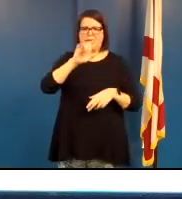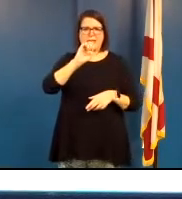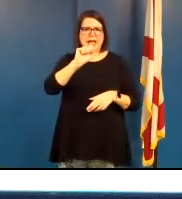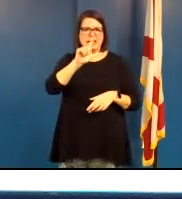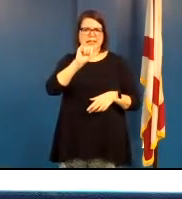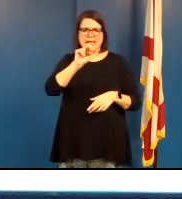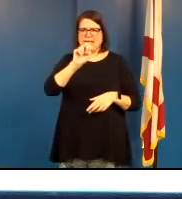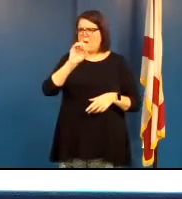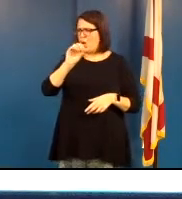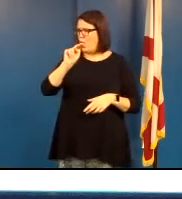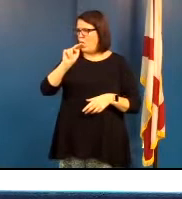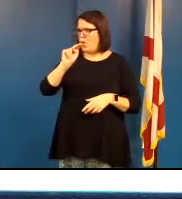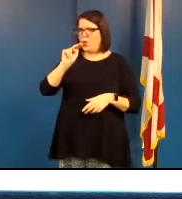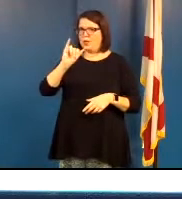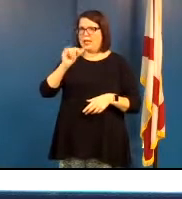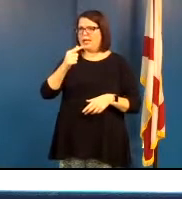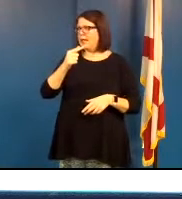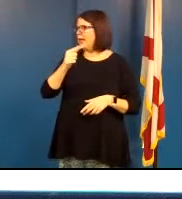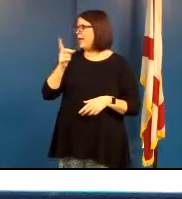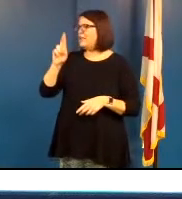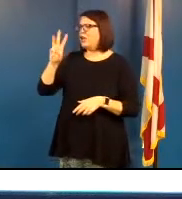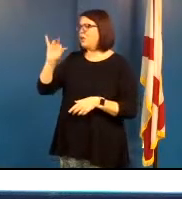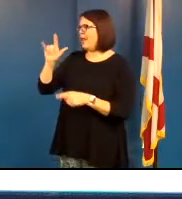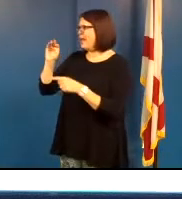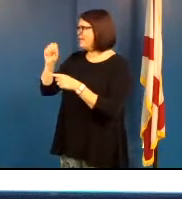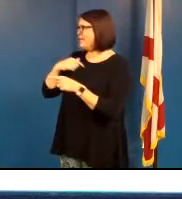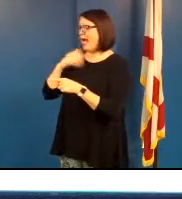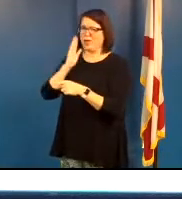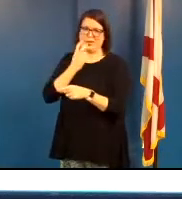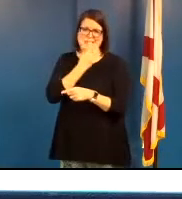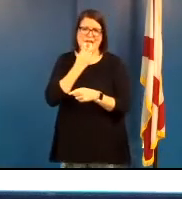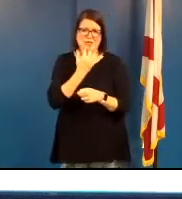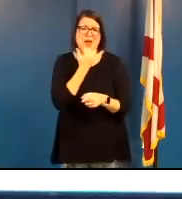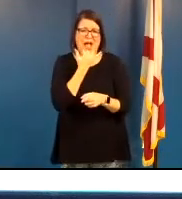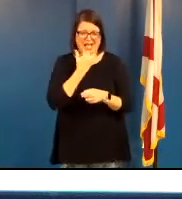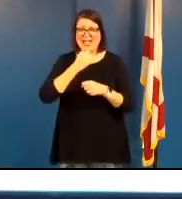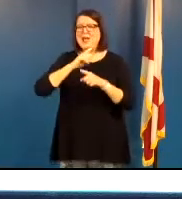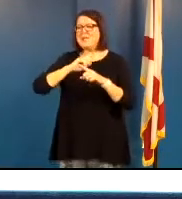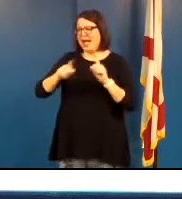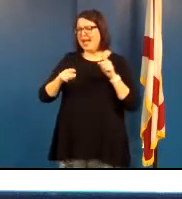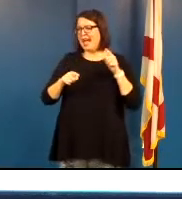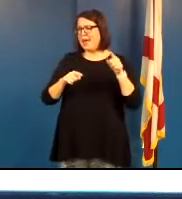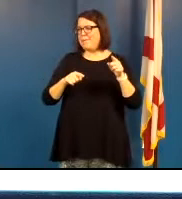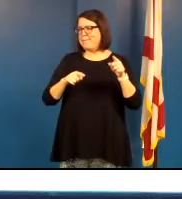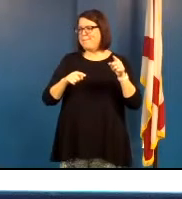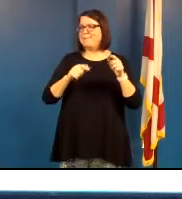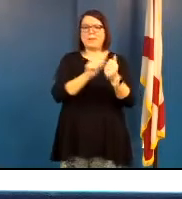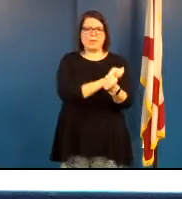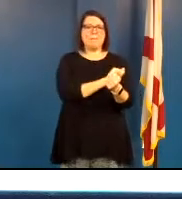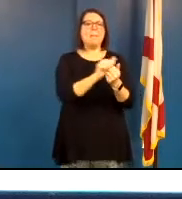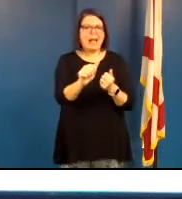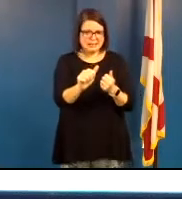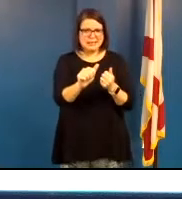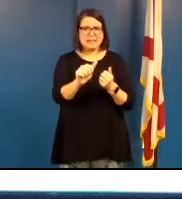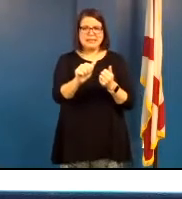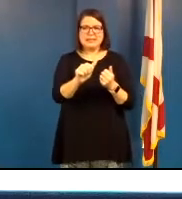wrong, so Dr. Williams, you can say the official name, but at the Owl Center, and it passed unanimously. So